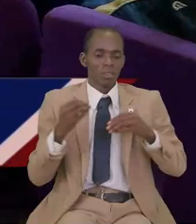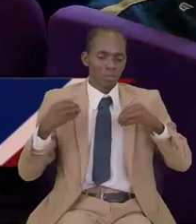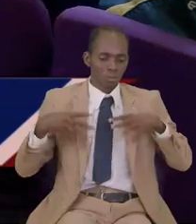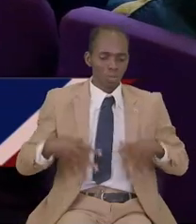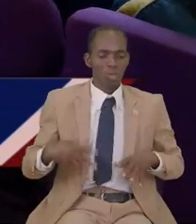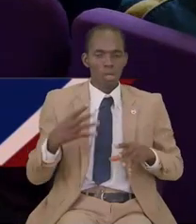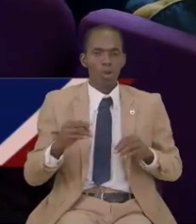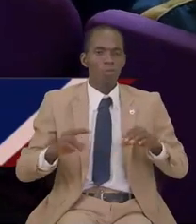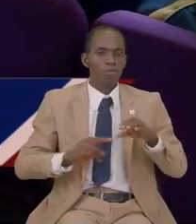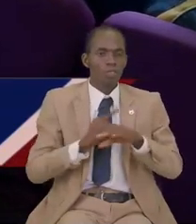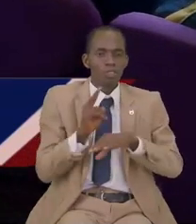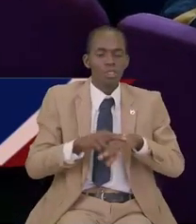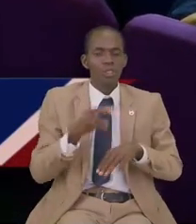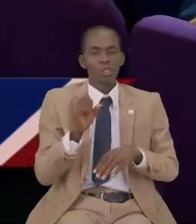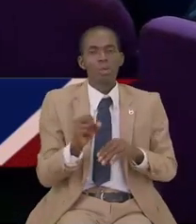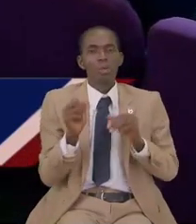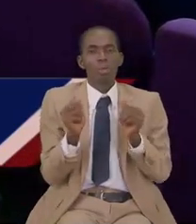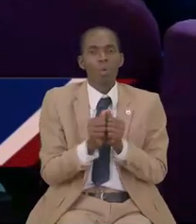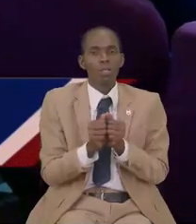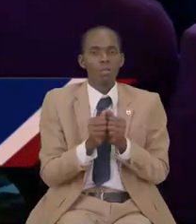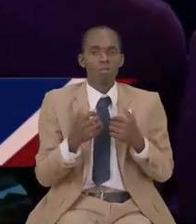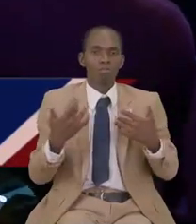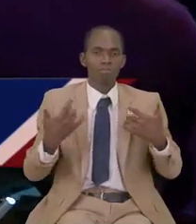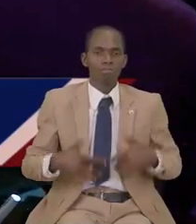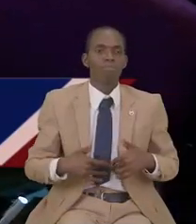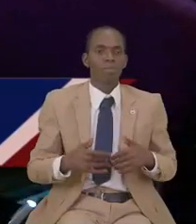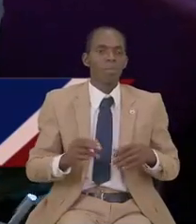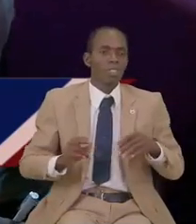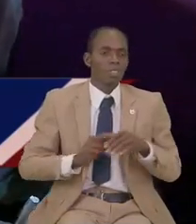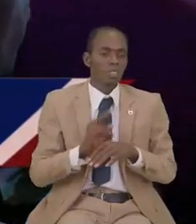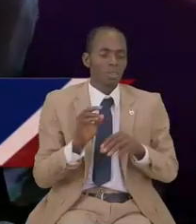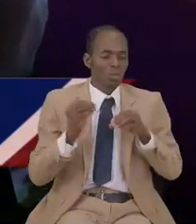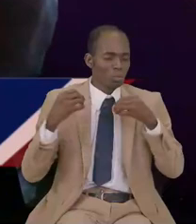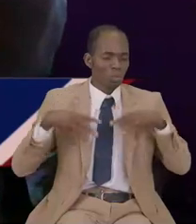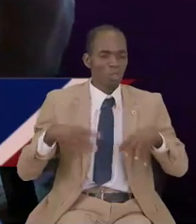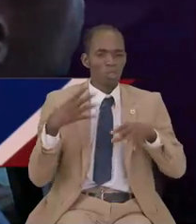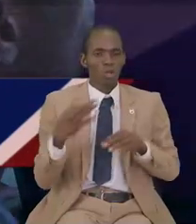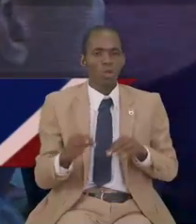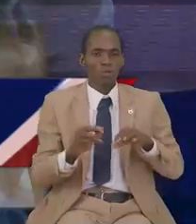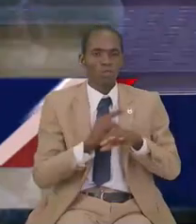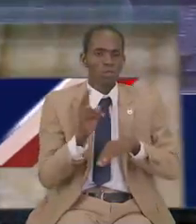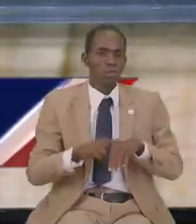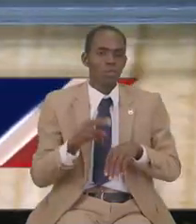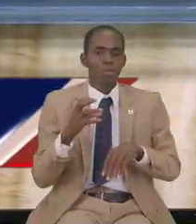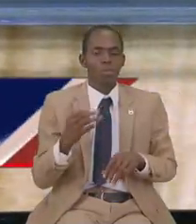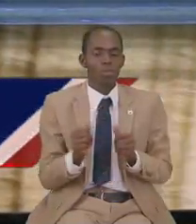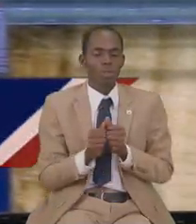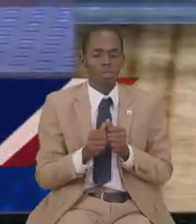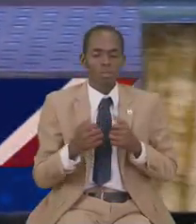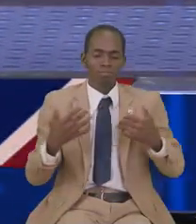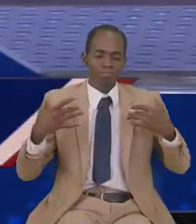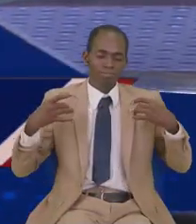nations with perplexity. Distress of nations with perplexity. You might